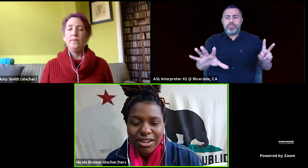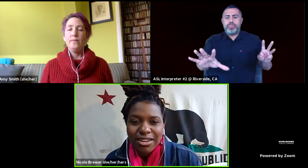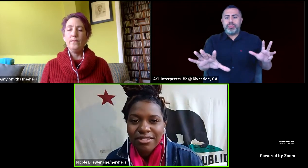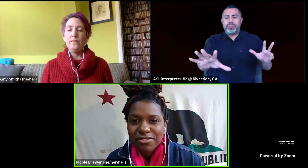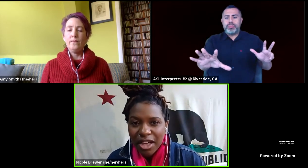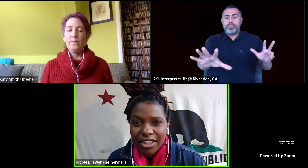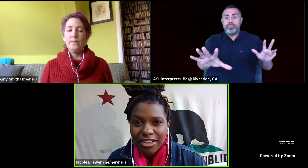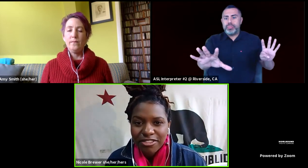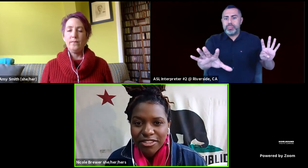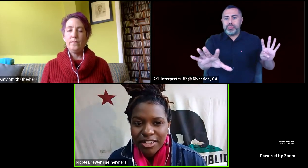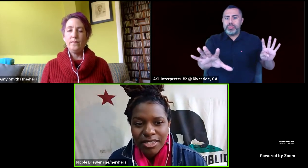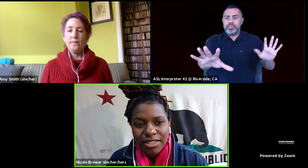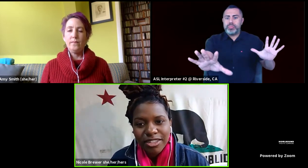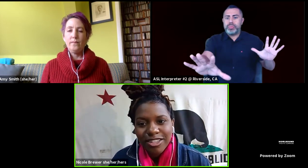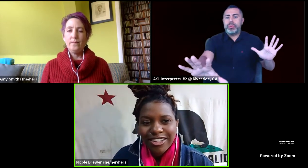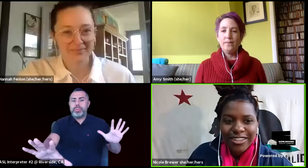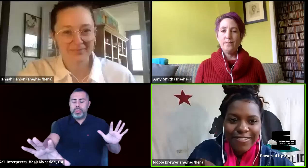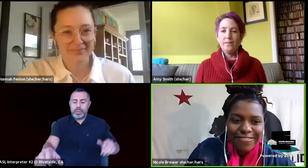1, 2, 3, 4.